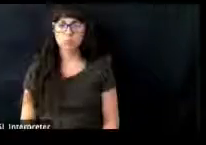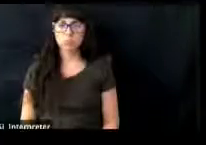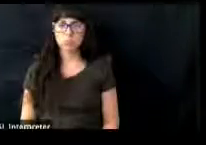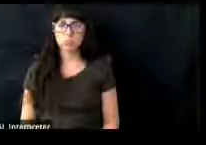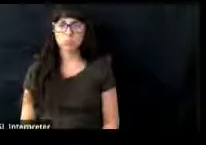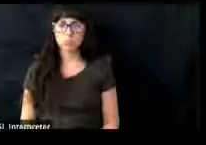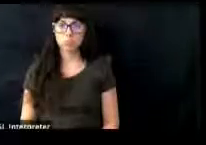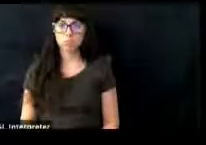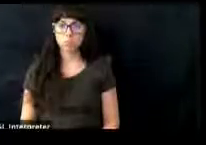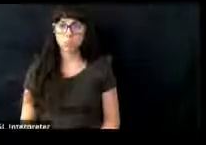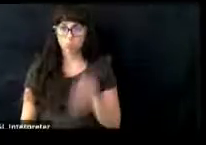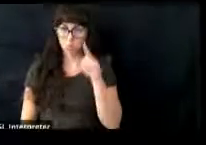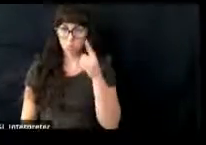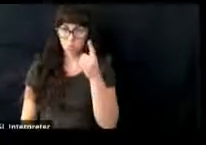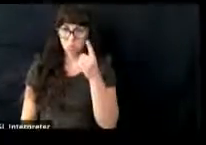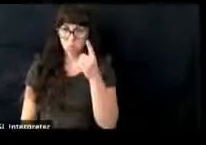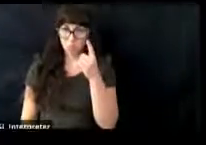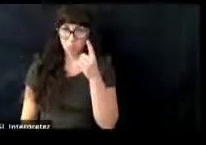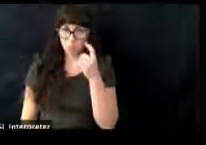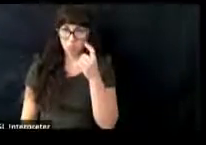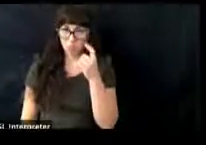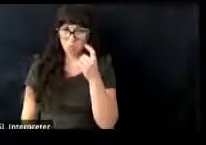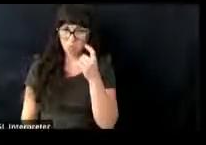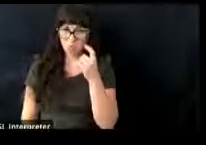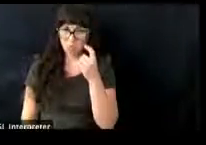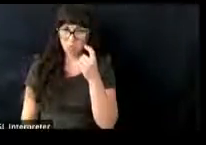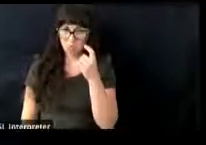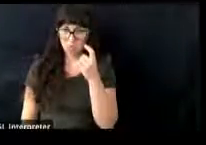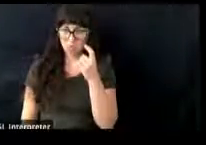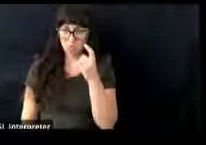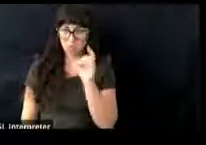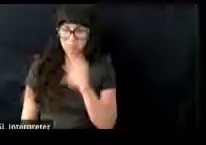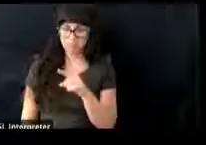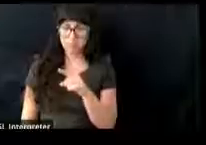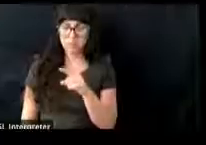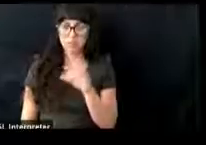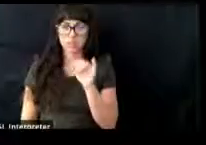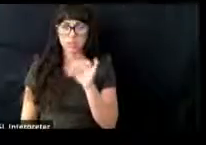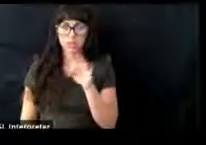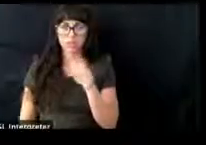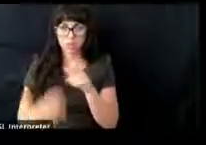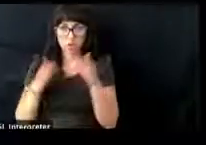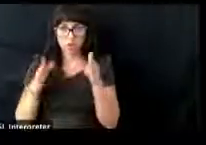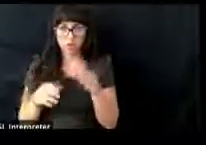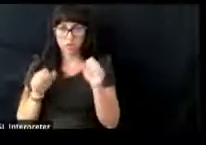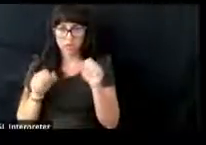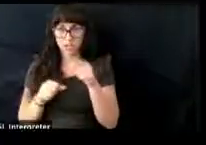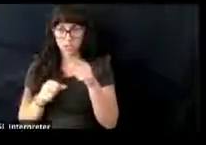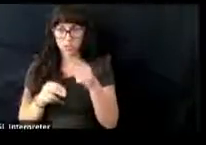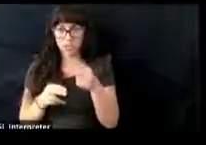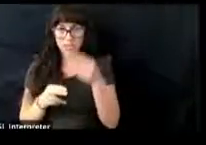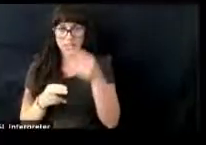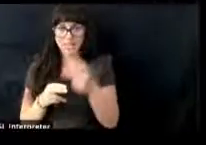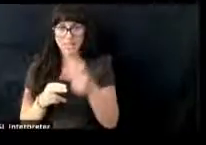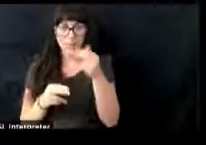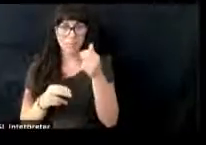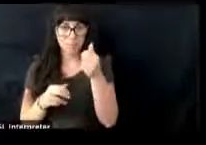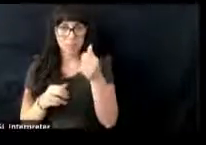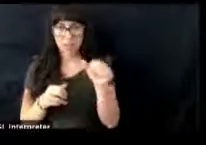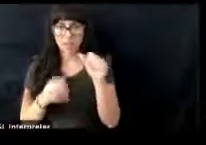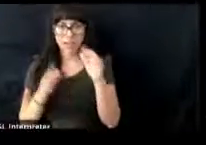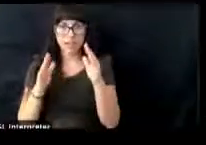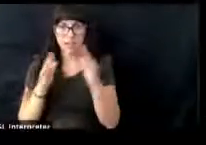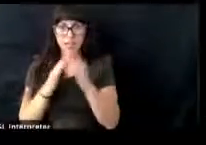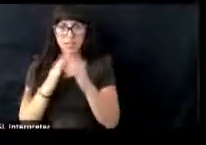Just one more time, if I can ask, if the caller, can you please name any of the cities that you